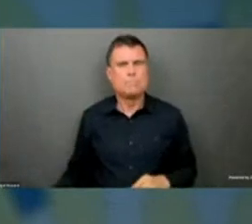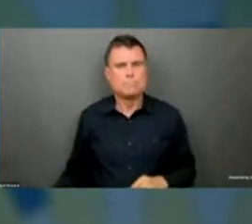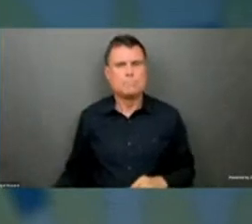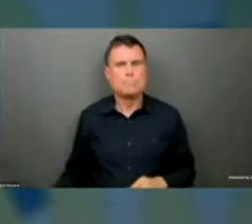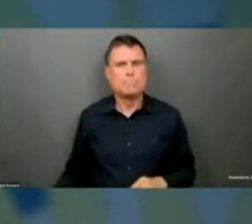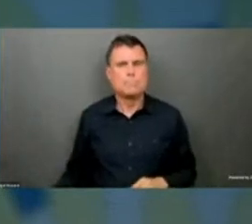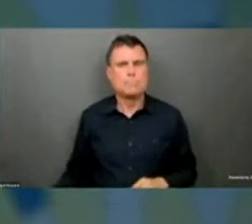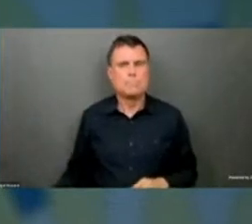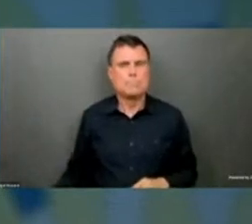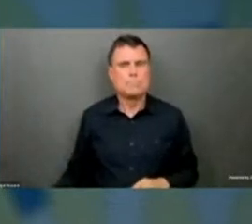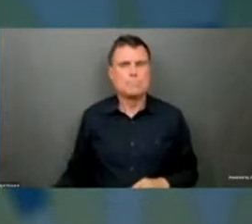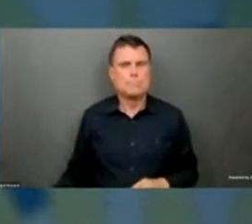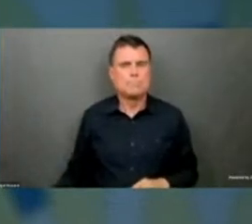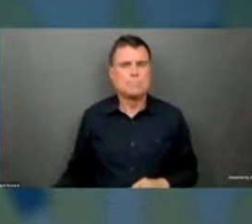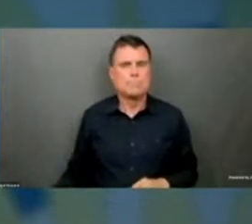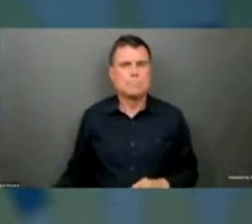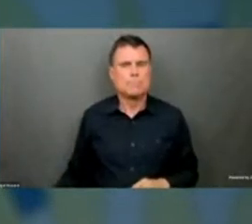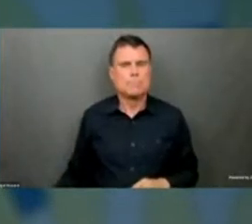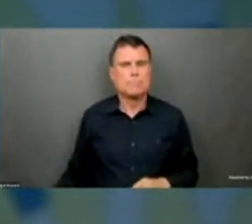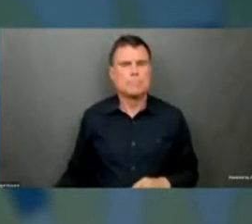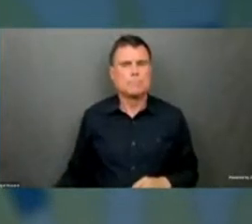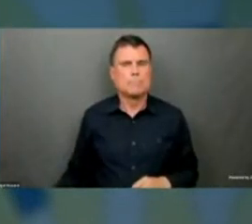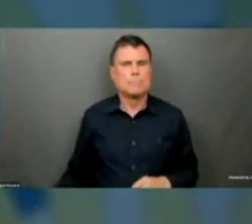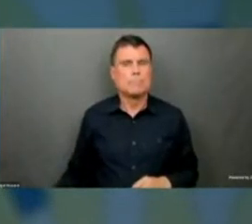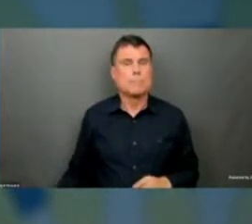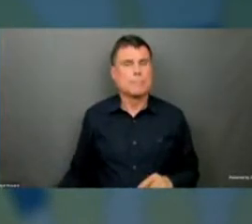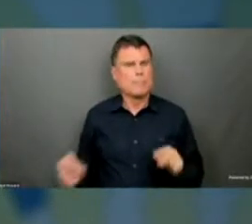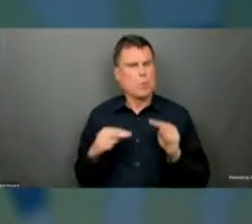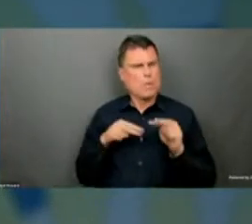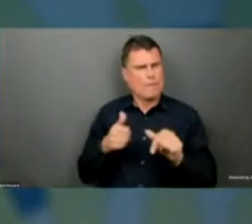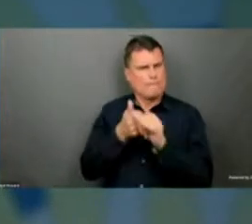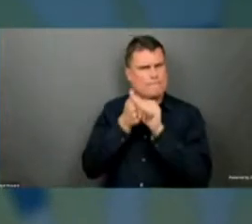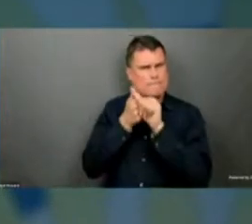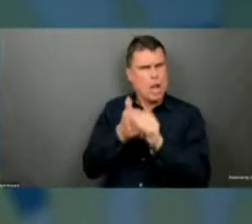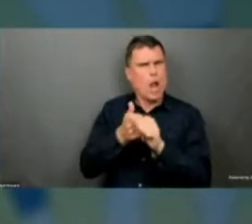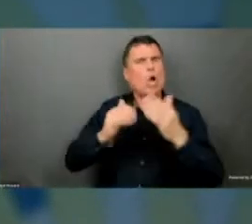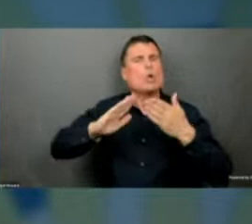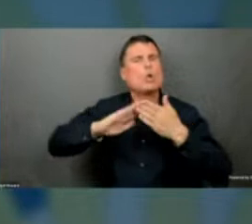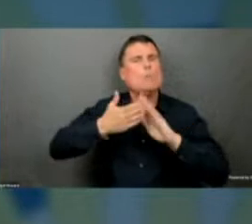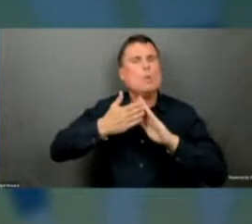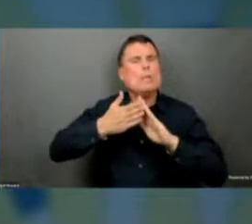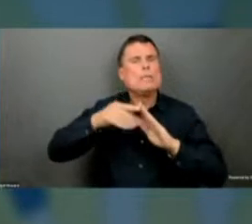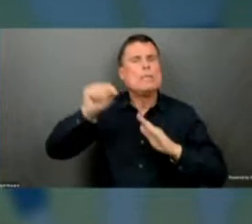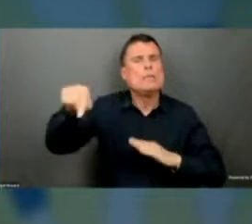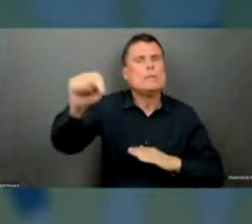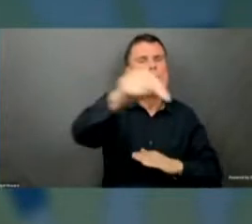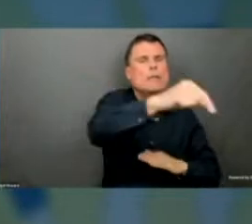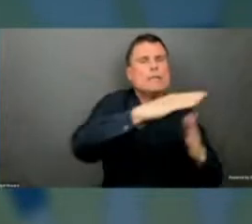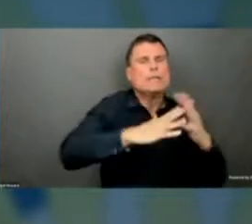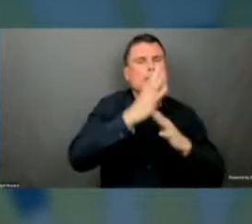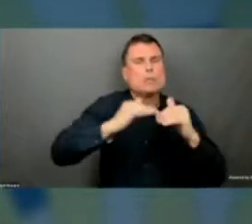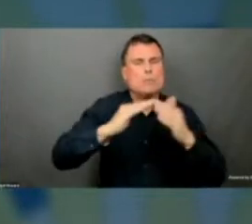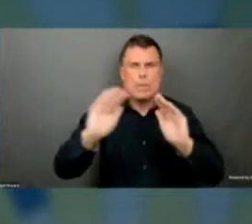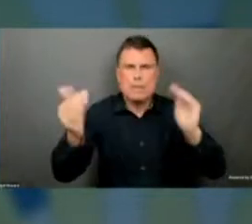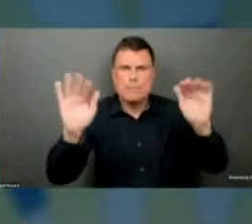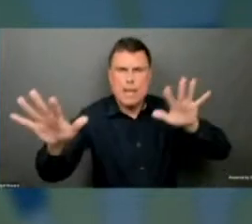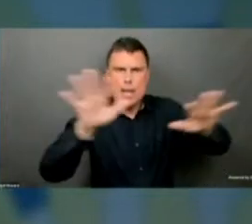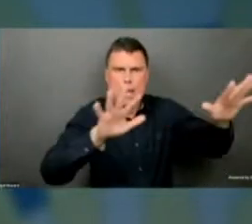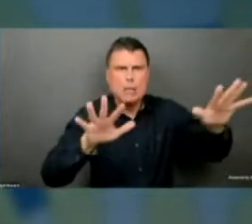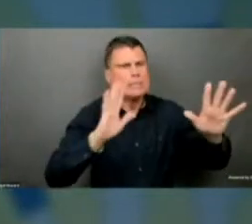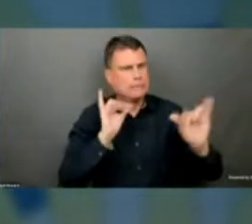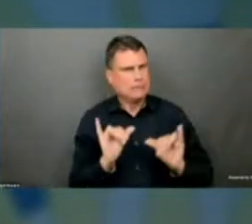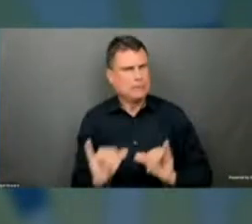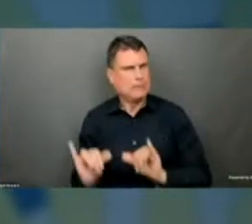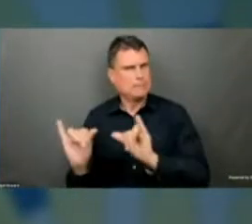in First Nations communities, and this reflects very similar to what we've seen overall. This uses 14